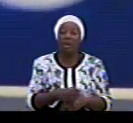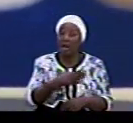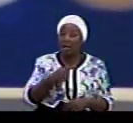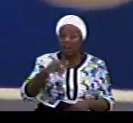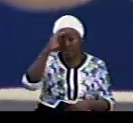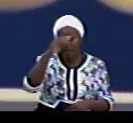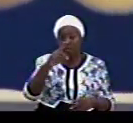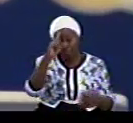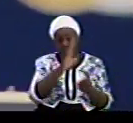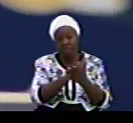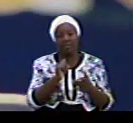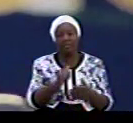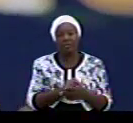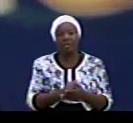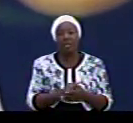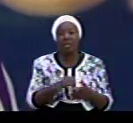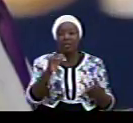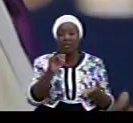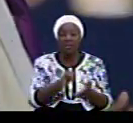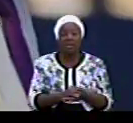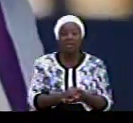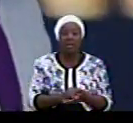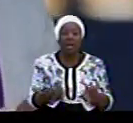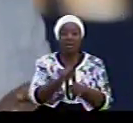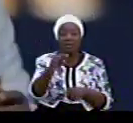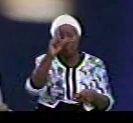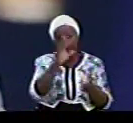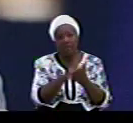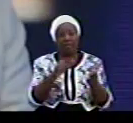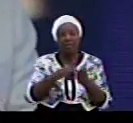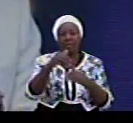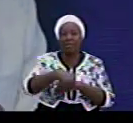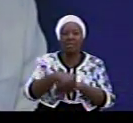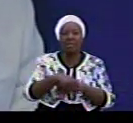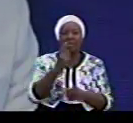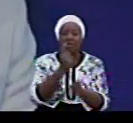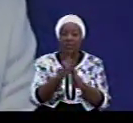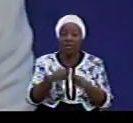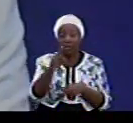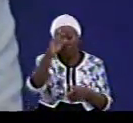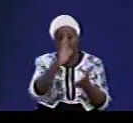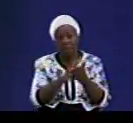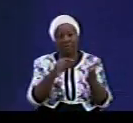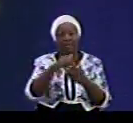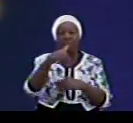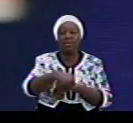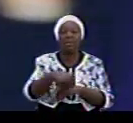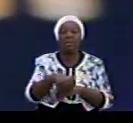believed, like you believe tonight. I said, like you believe tonight.